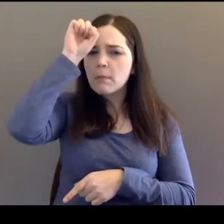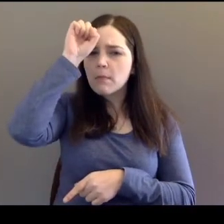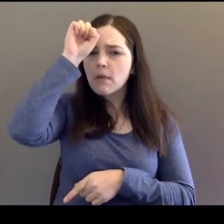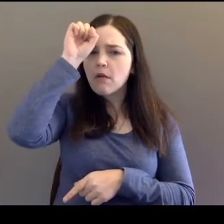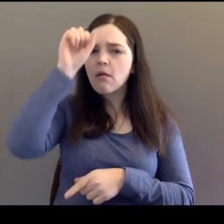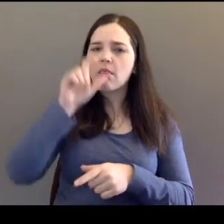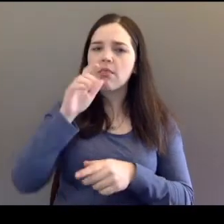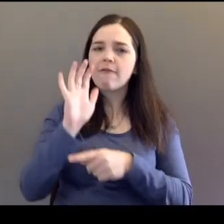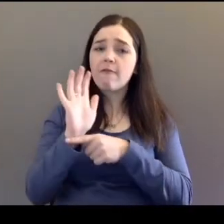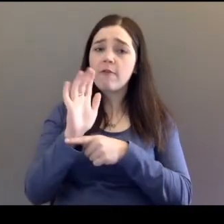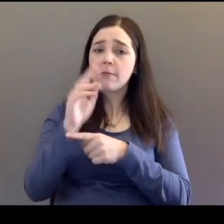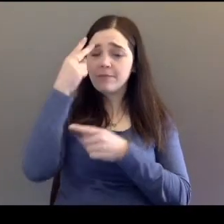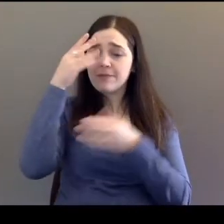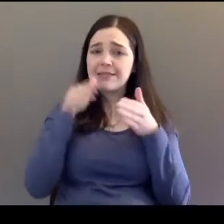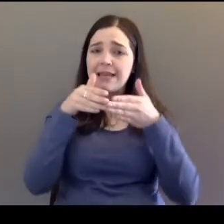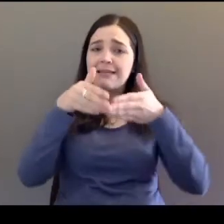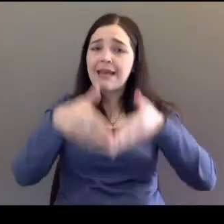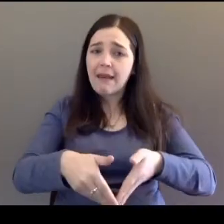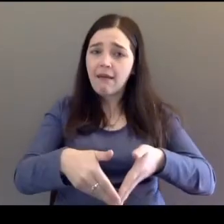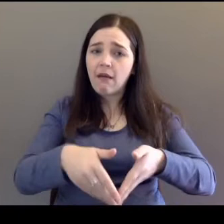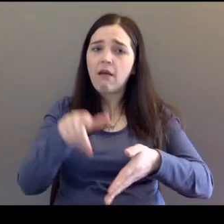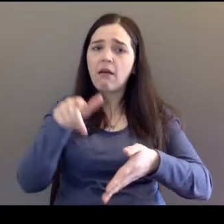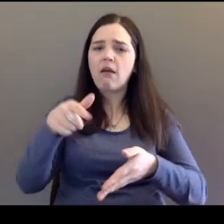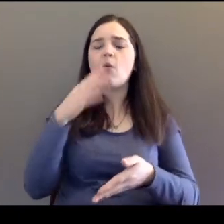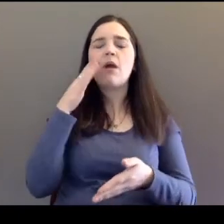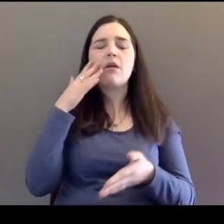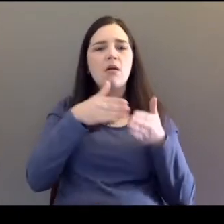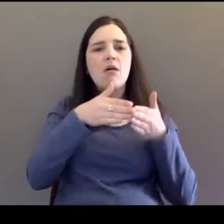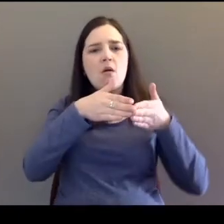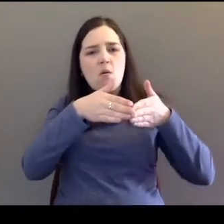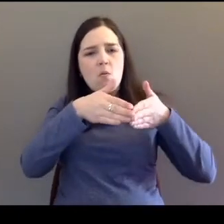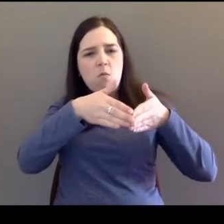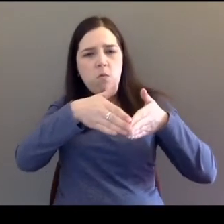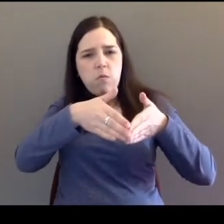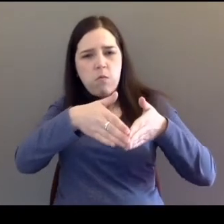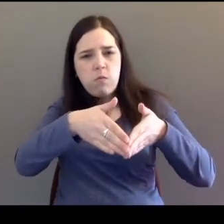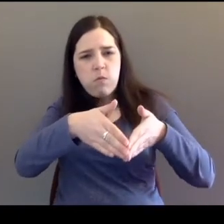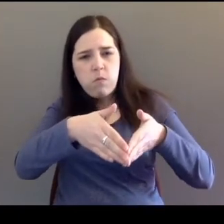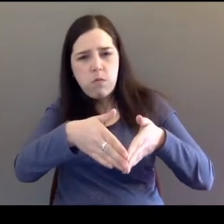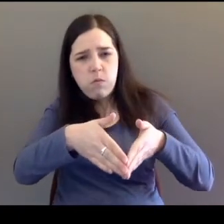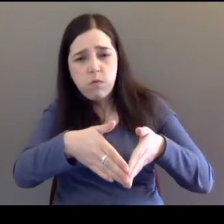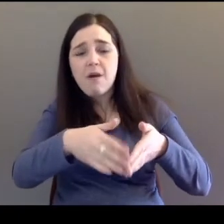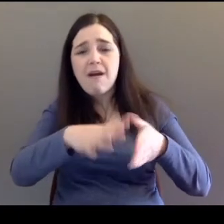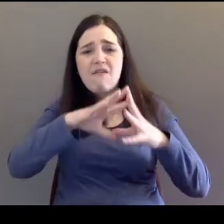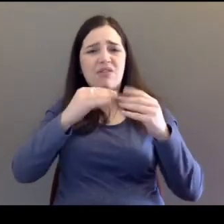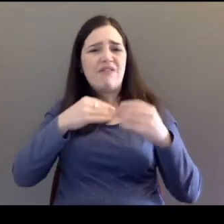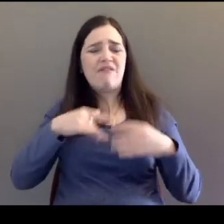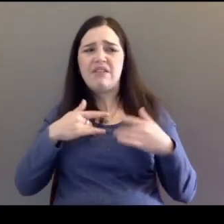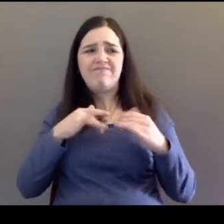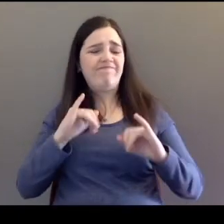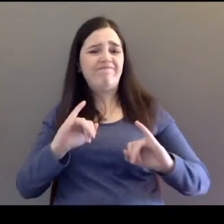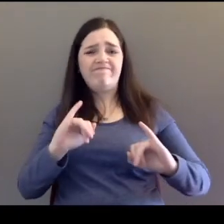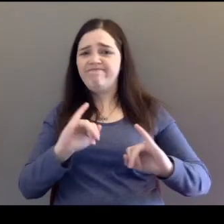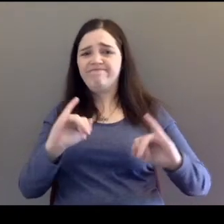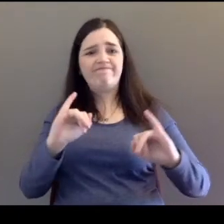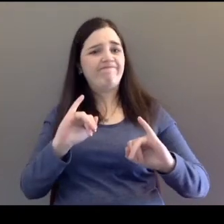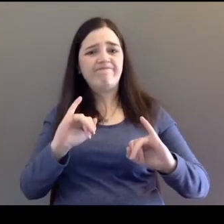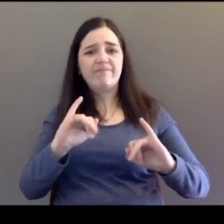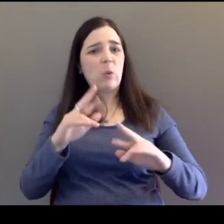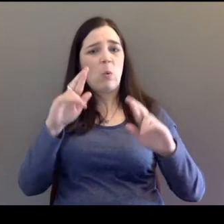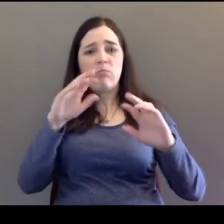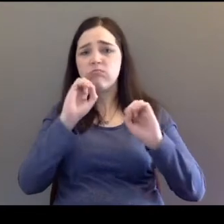Titanic right at the end as the boat is going down and all hope seems lost and people are running around panicking that the orchestra